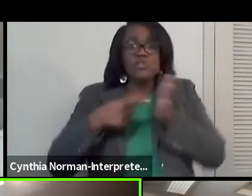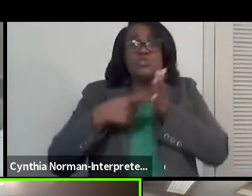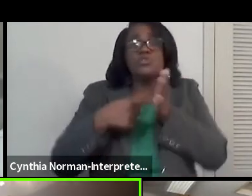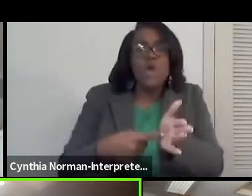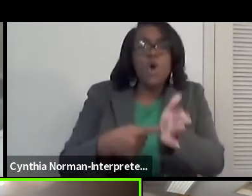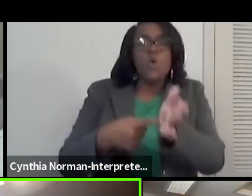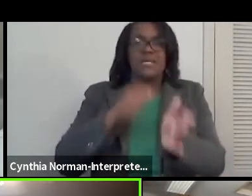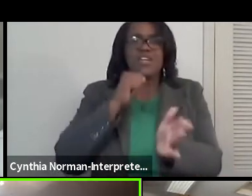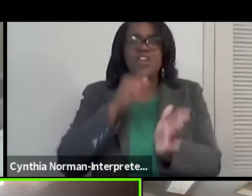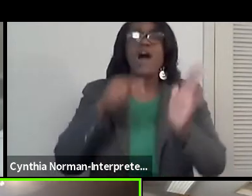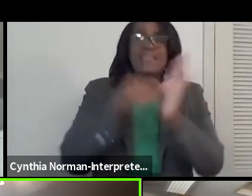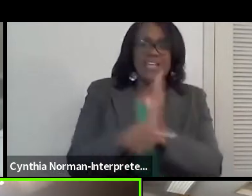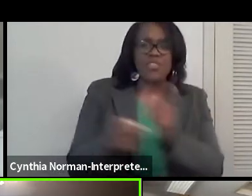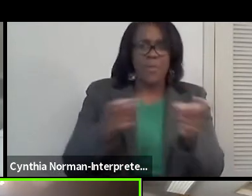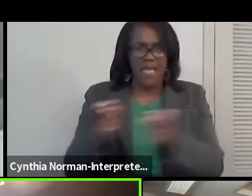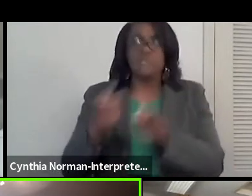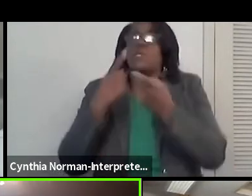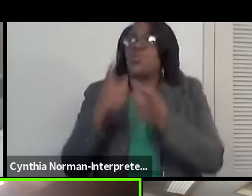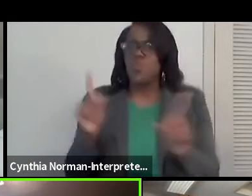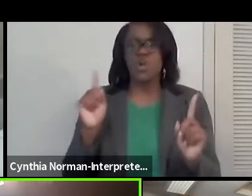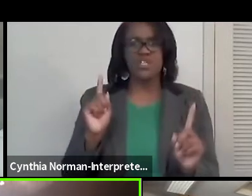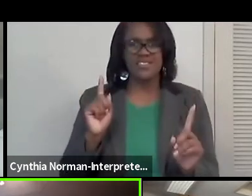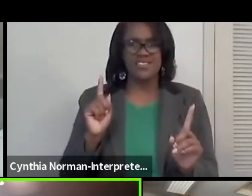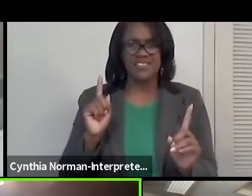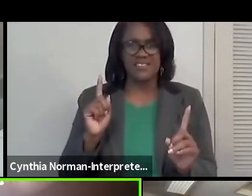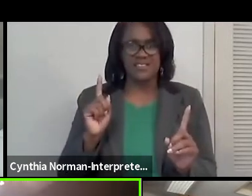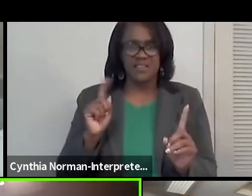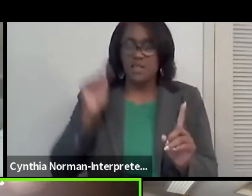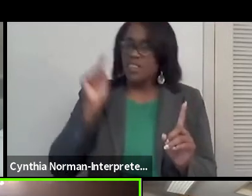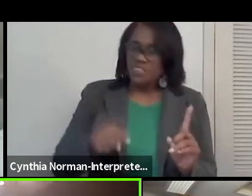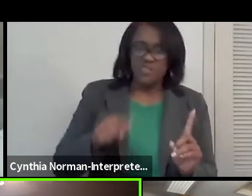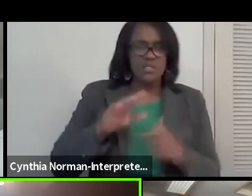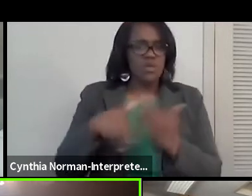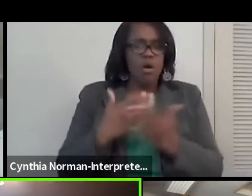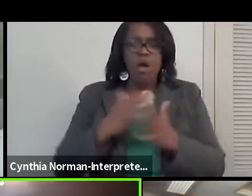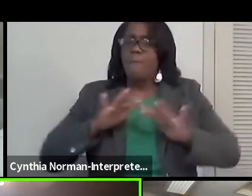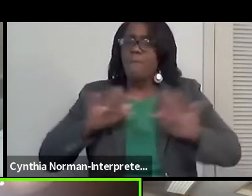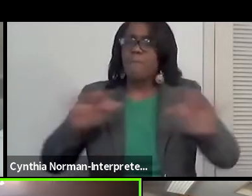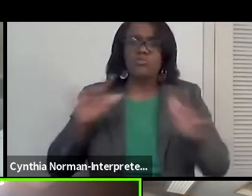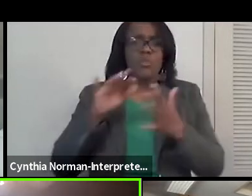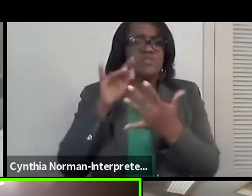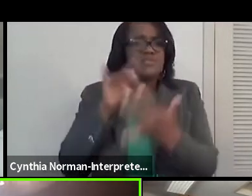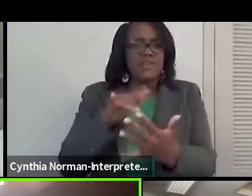non-lethal management works. And this is all, multiple studies have shown that